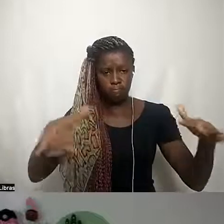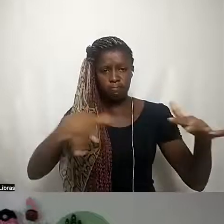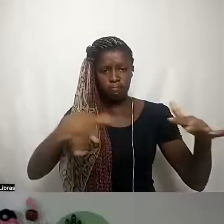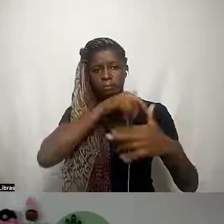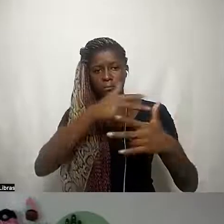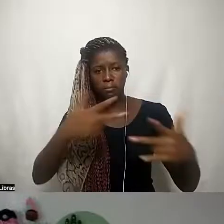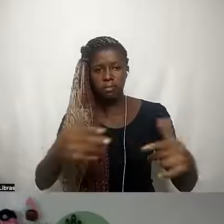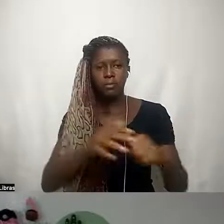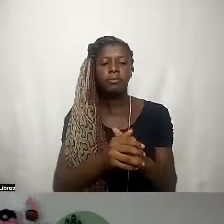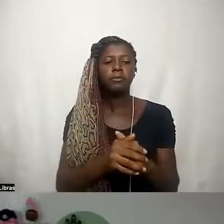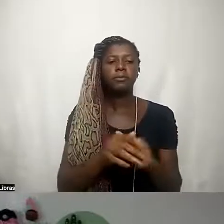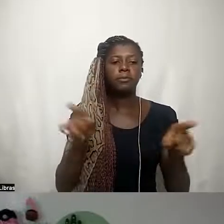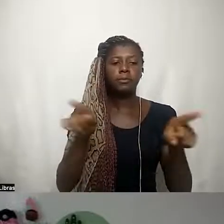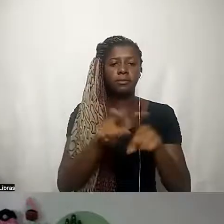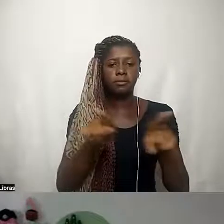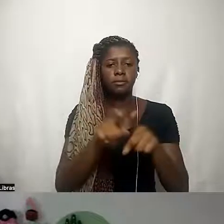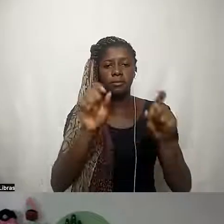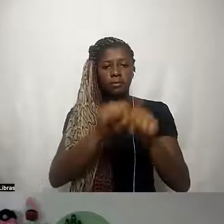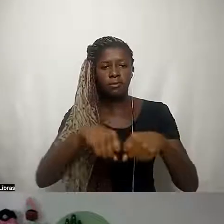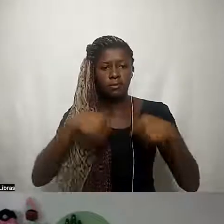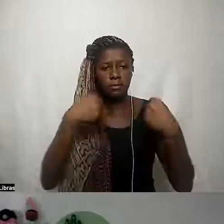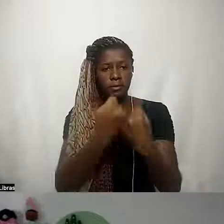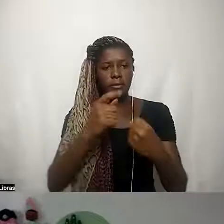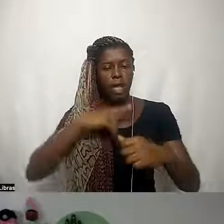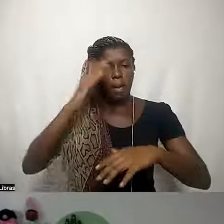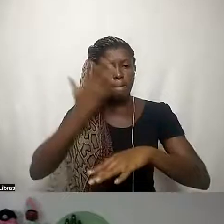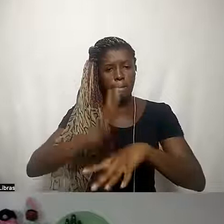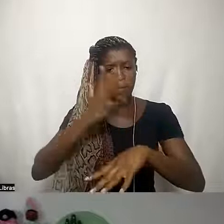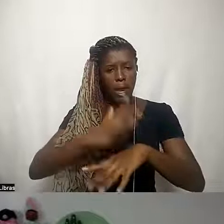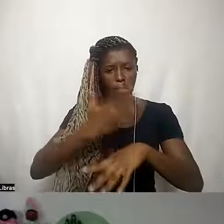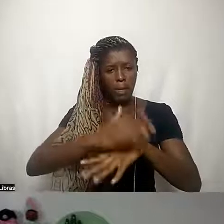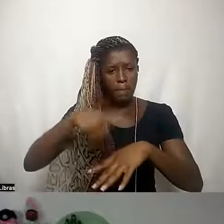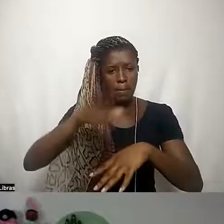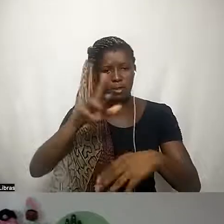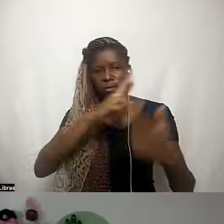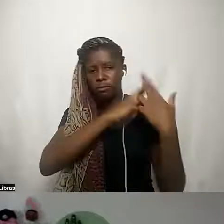and biodiversity, and also a society with more sustainable actions.